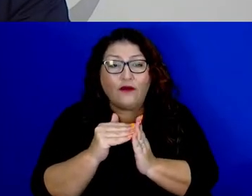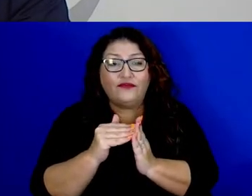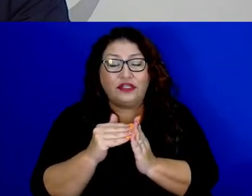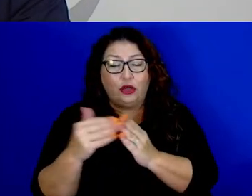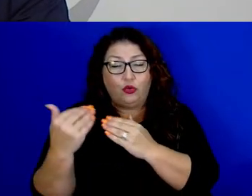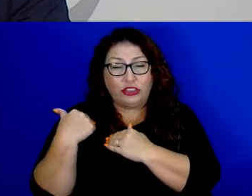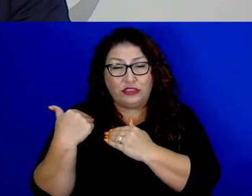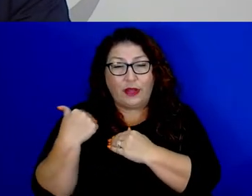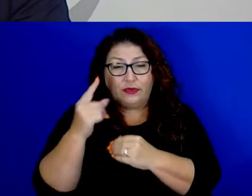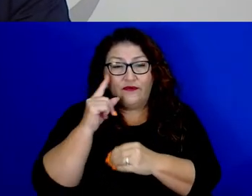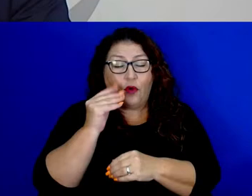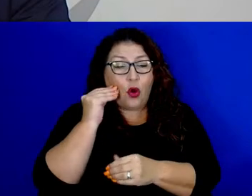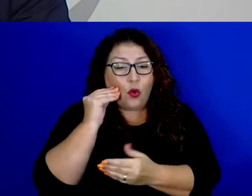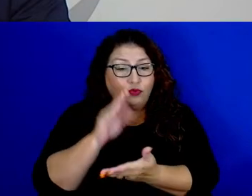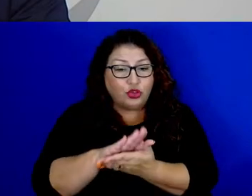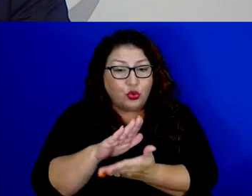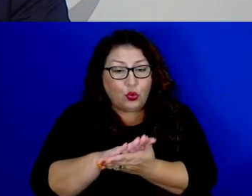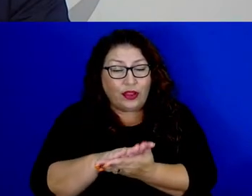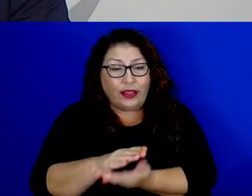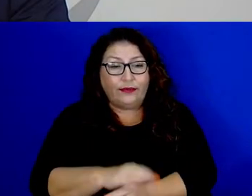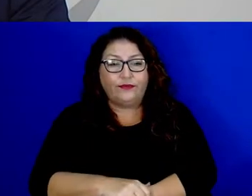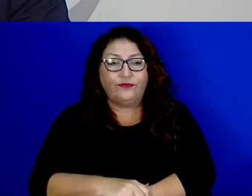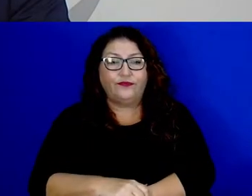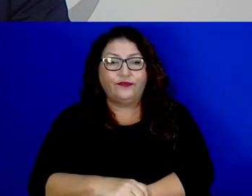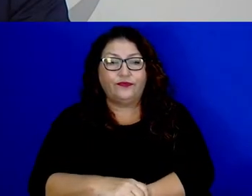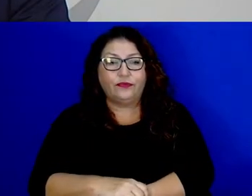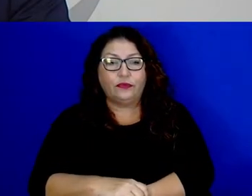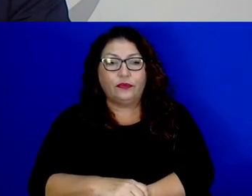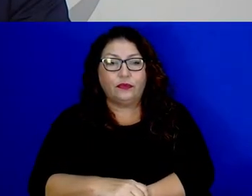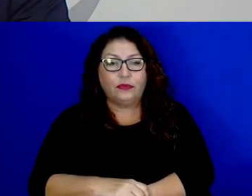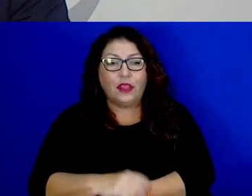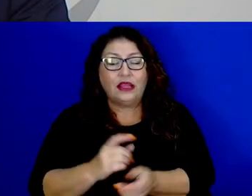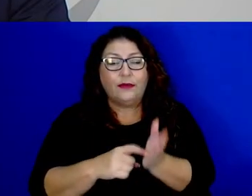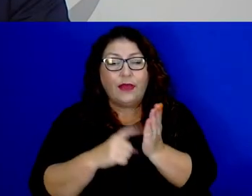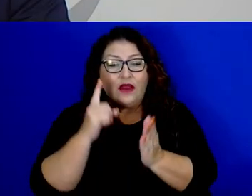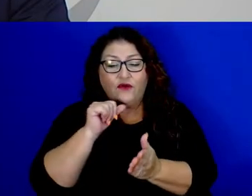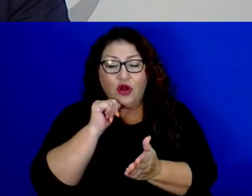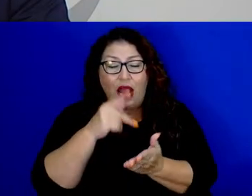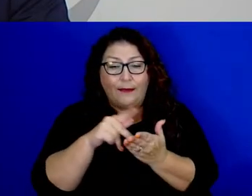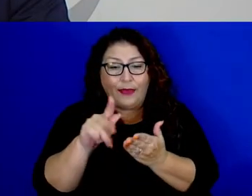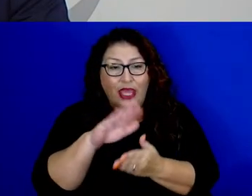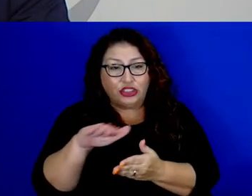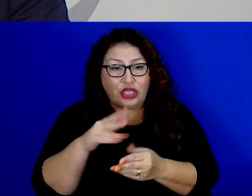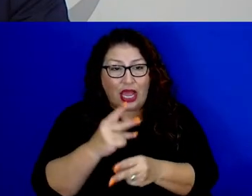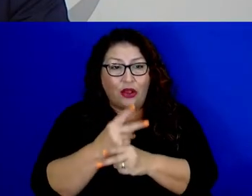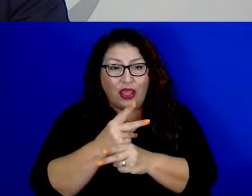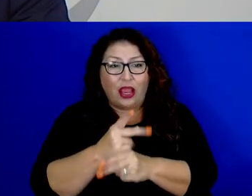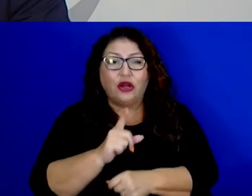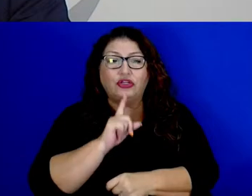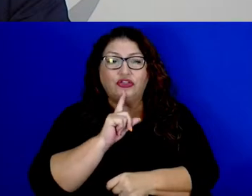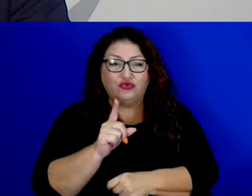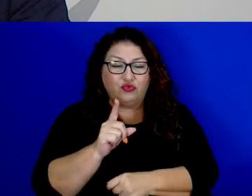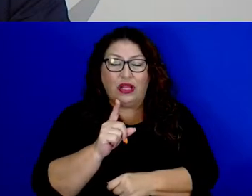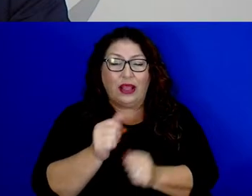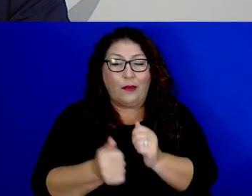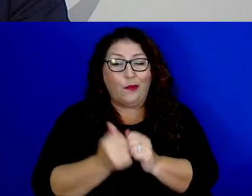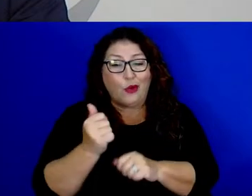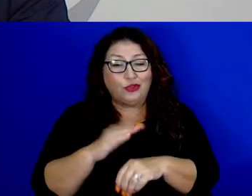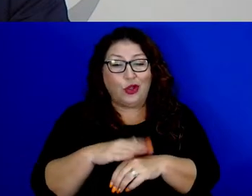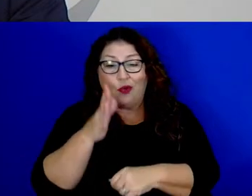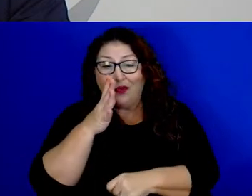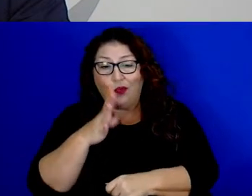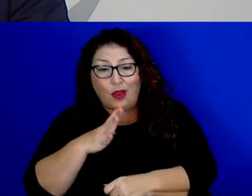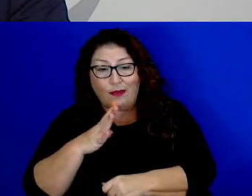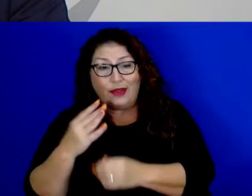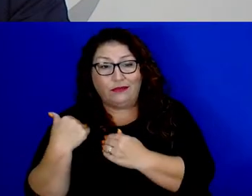homeschooling. The demand for unpaid childcare has fallen primarily on women, constraining their